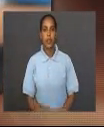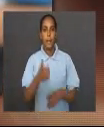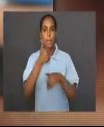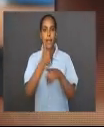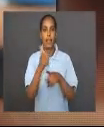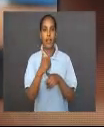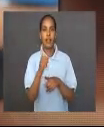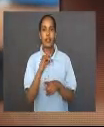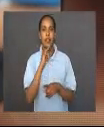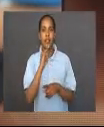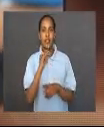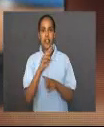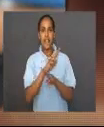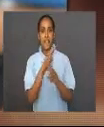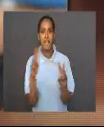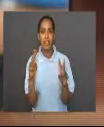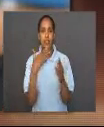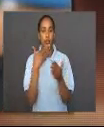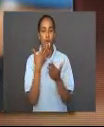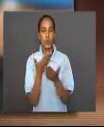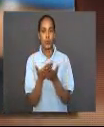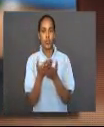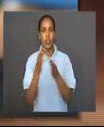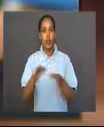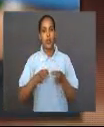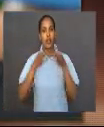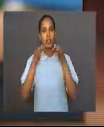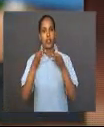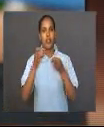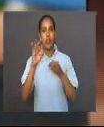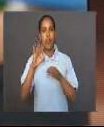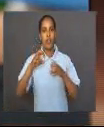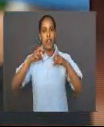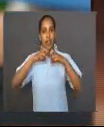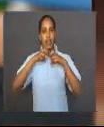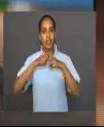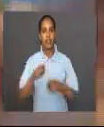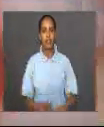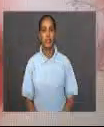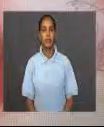Metal is a very good conductor of electricity